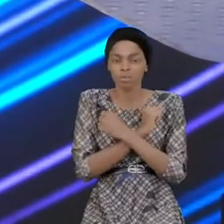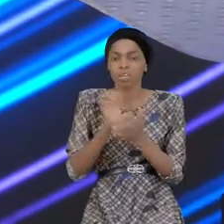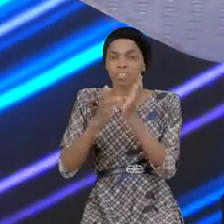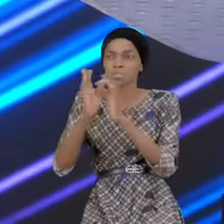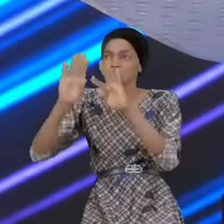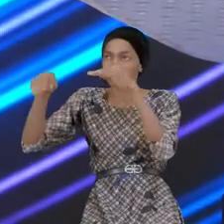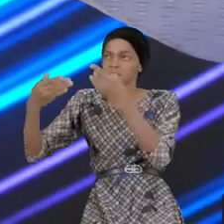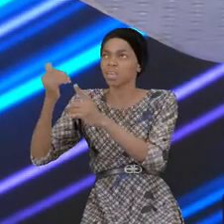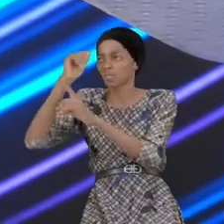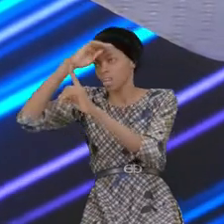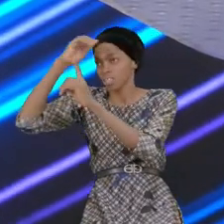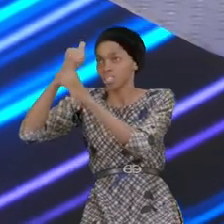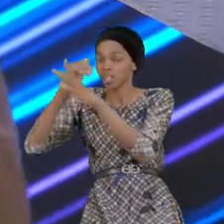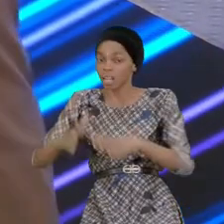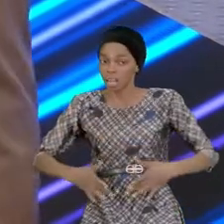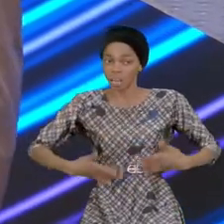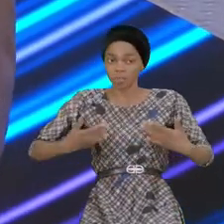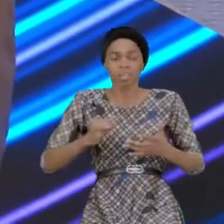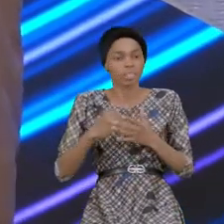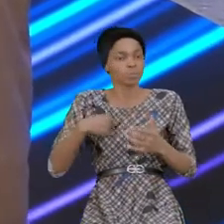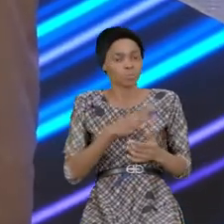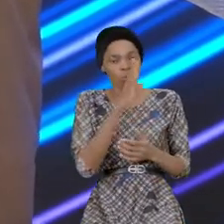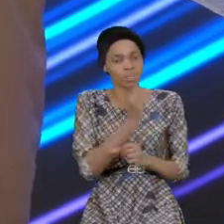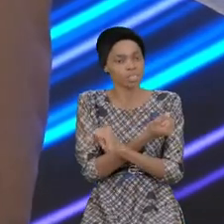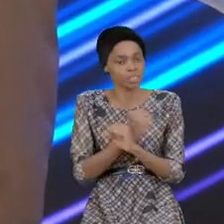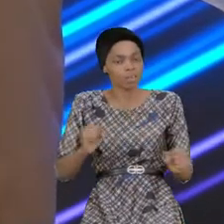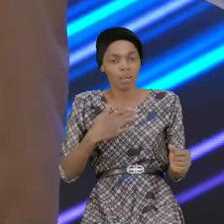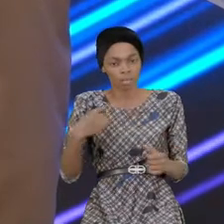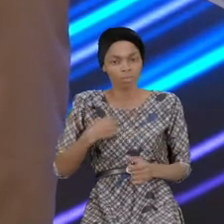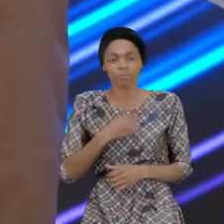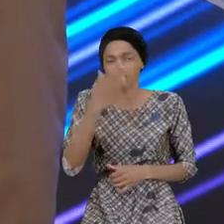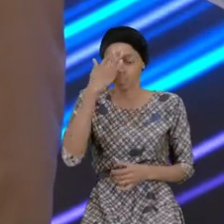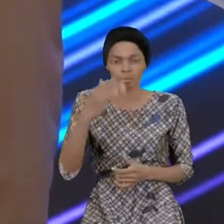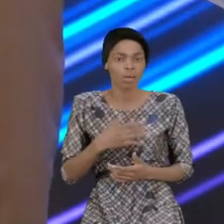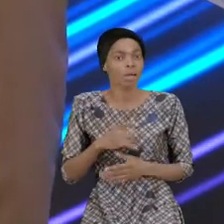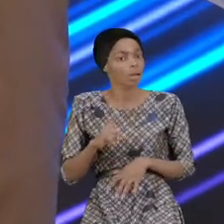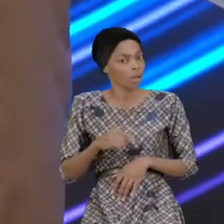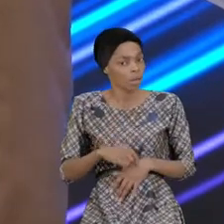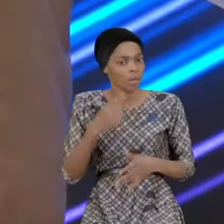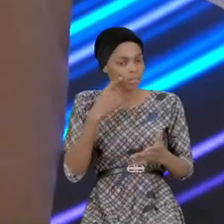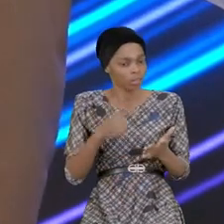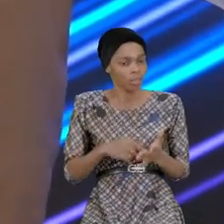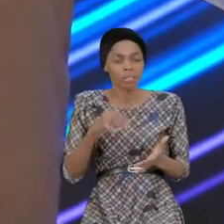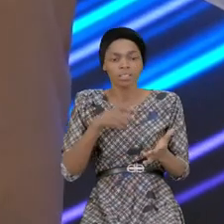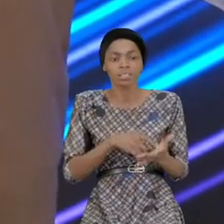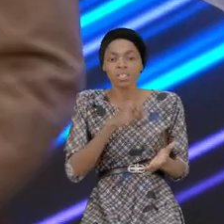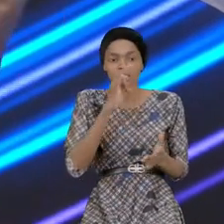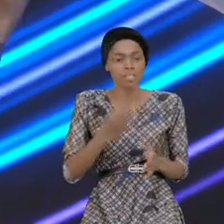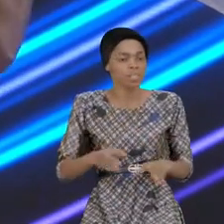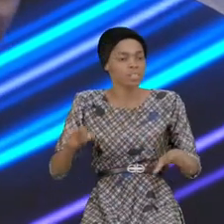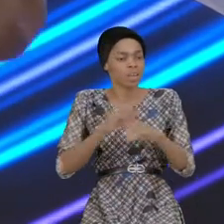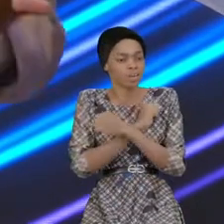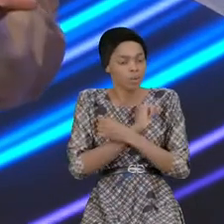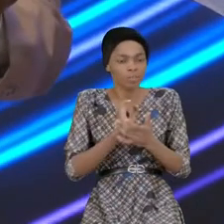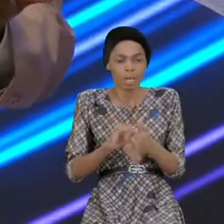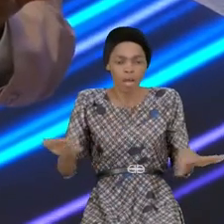be saved. And we realize this is the love that closed the door, the gate of hell, and